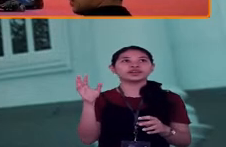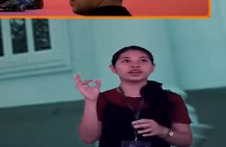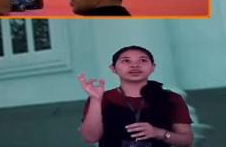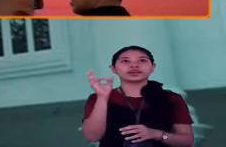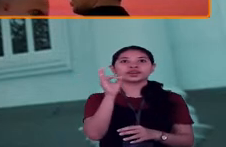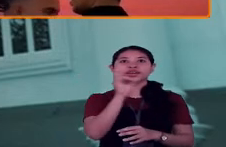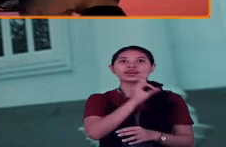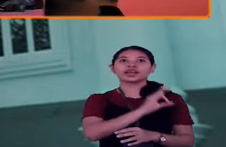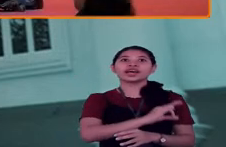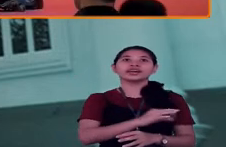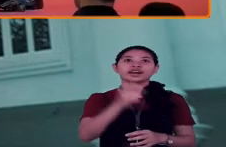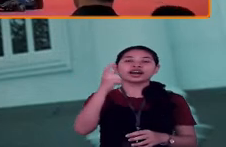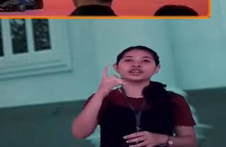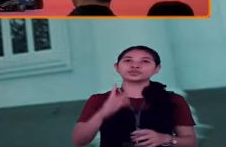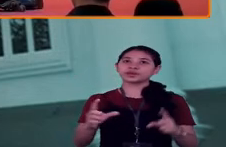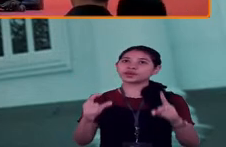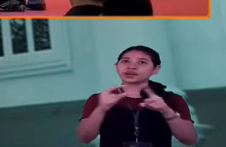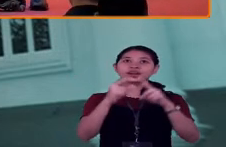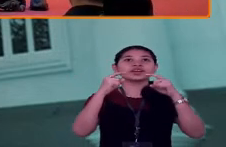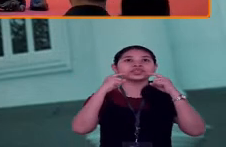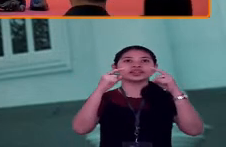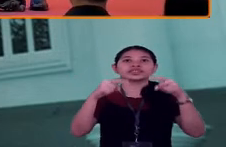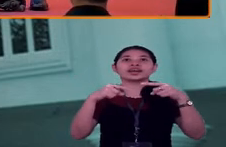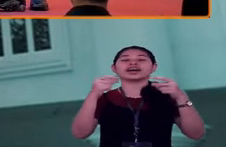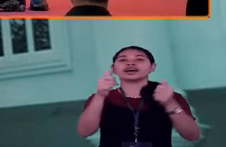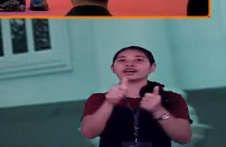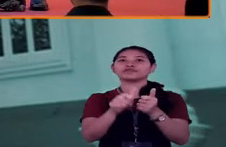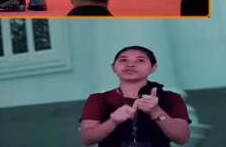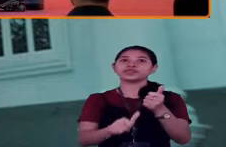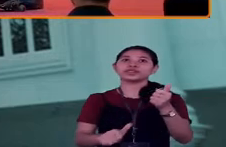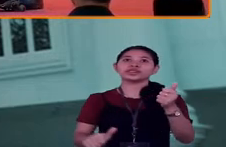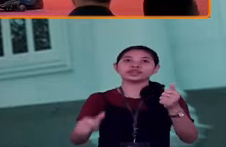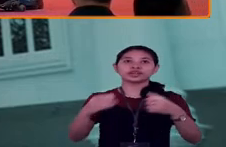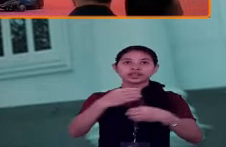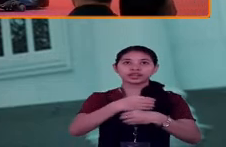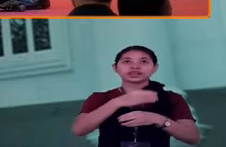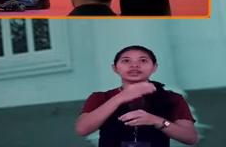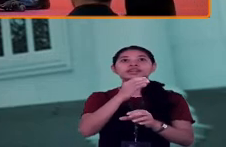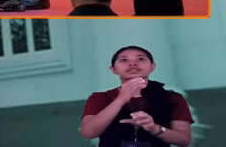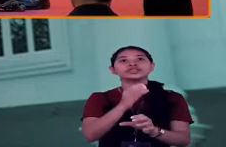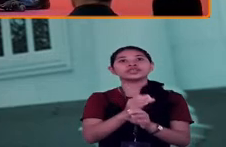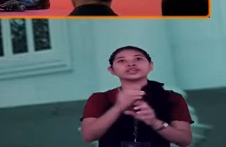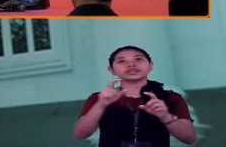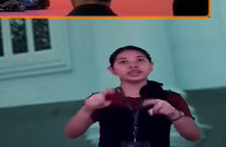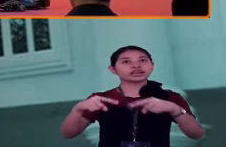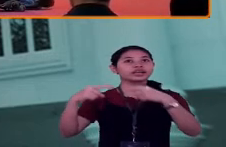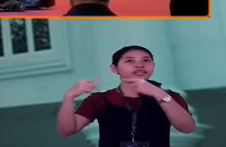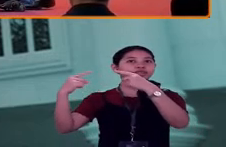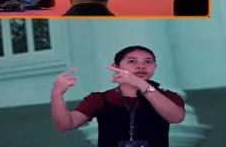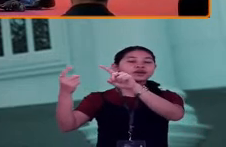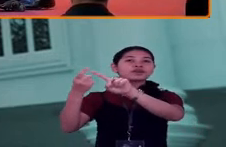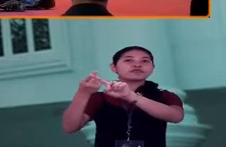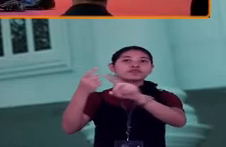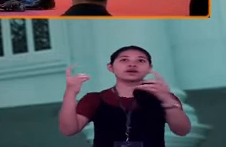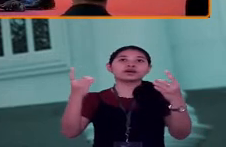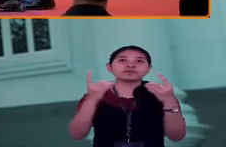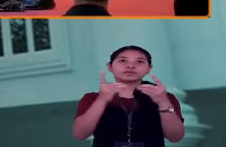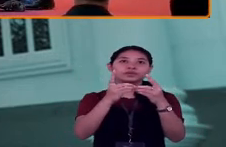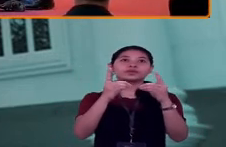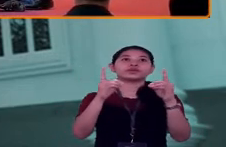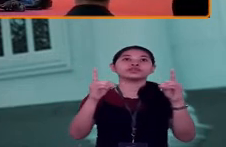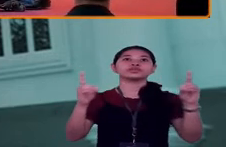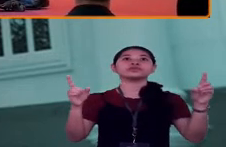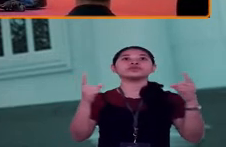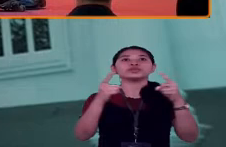their fate. God's word says every creature then go